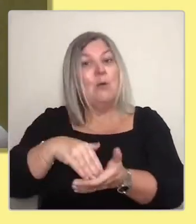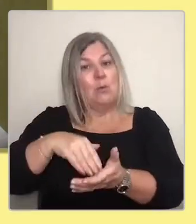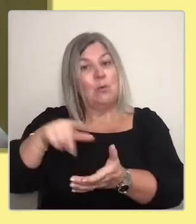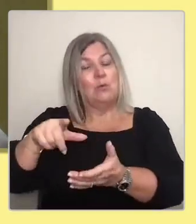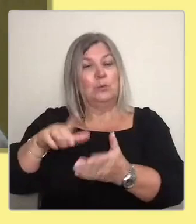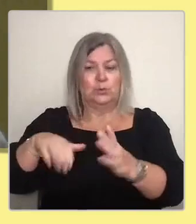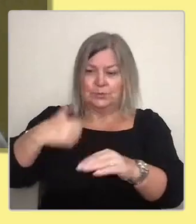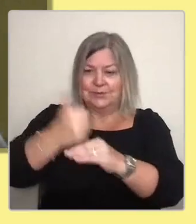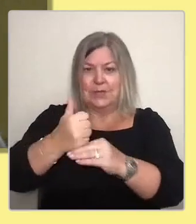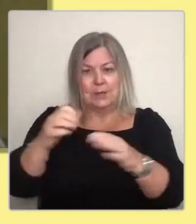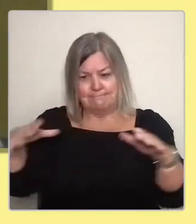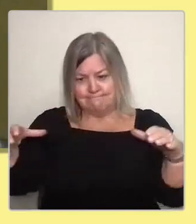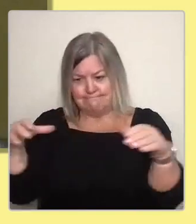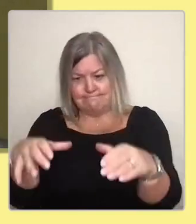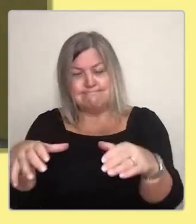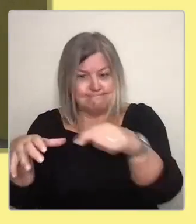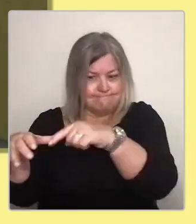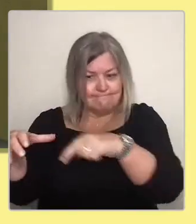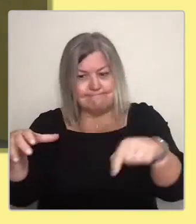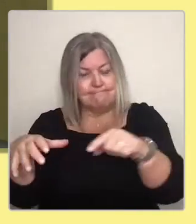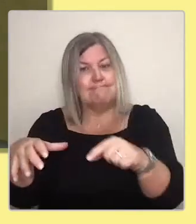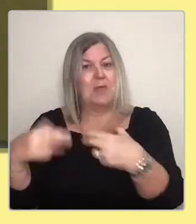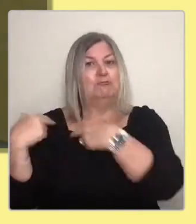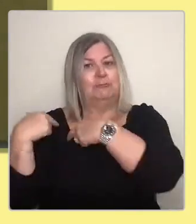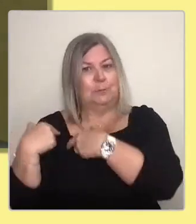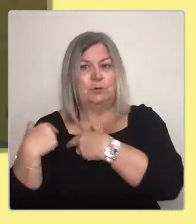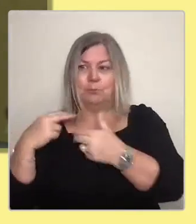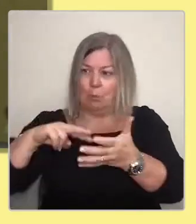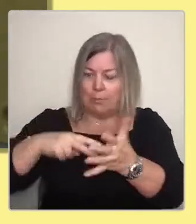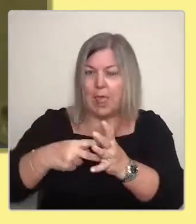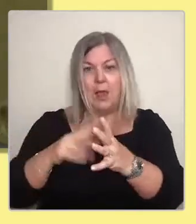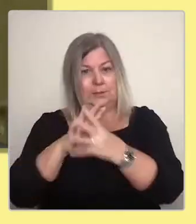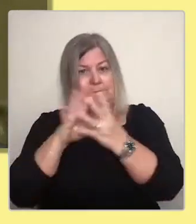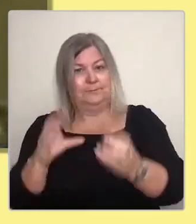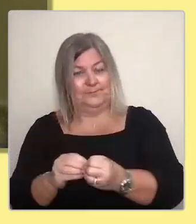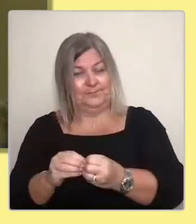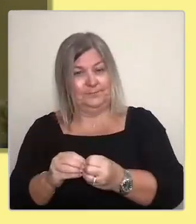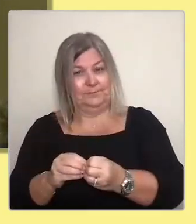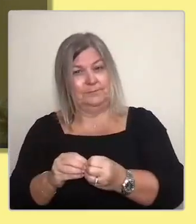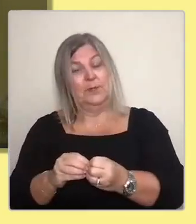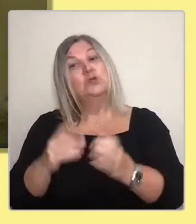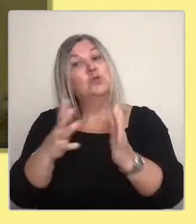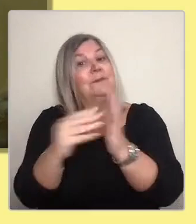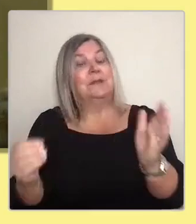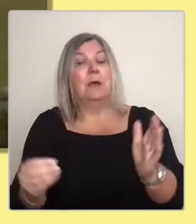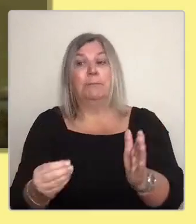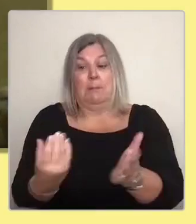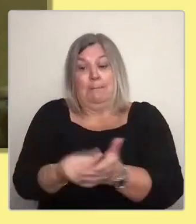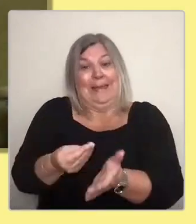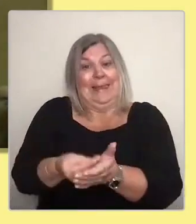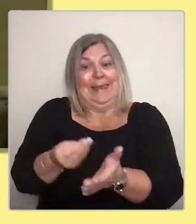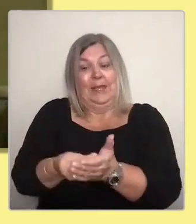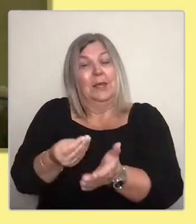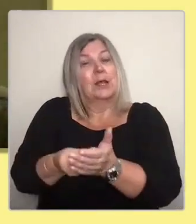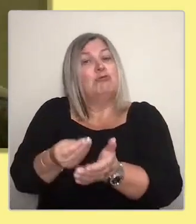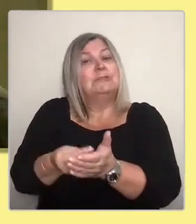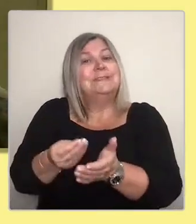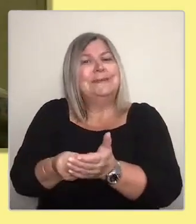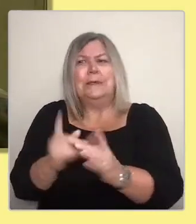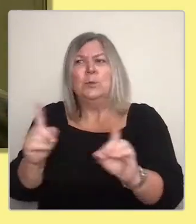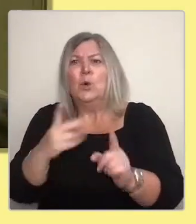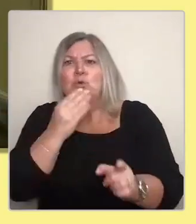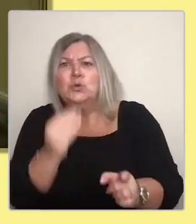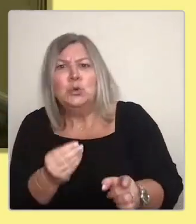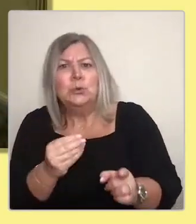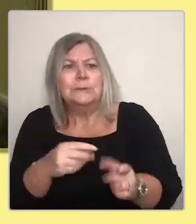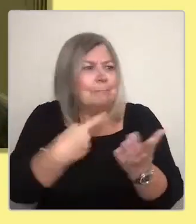we can do that, and currency is the obvious example with this one, just as one option, that if we can do that and we can build the infrastructure as much as we